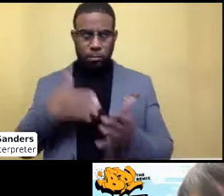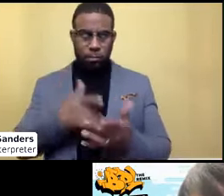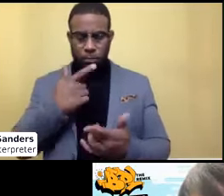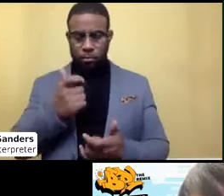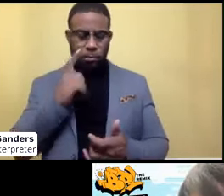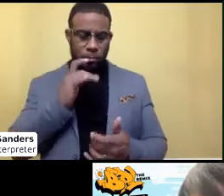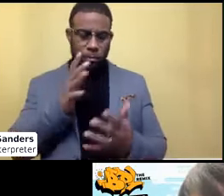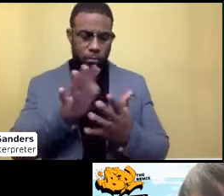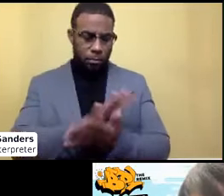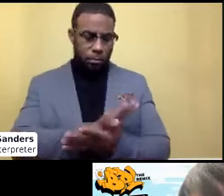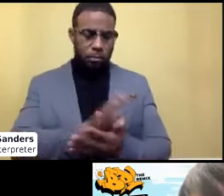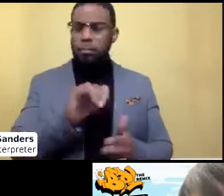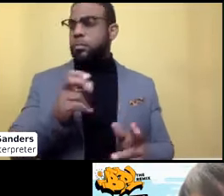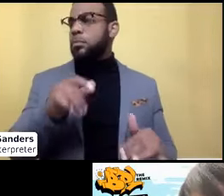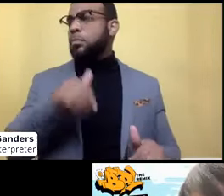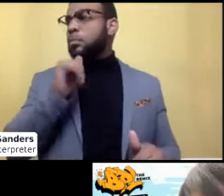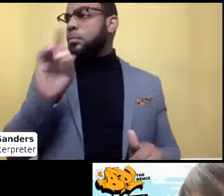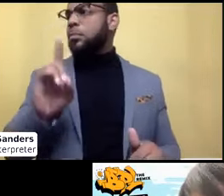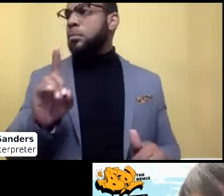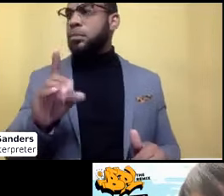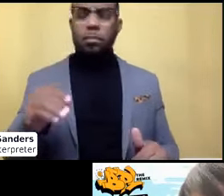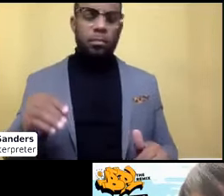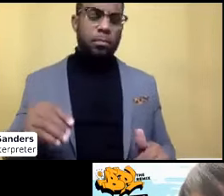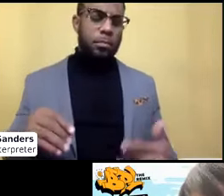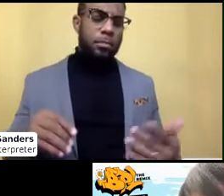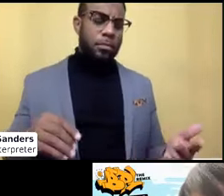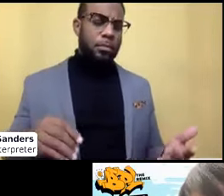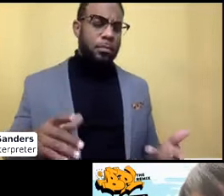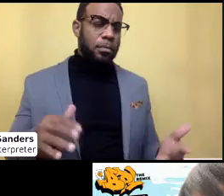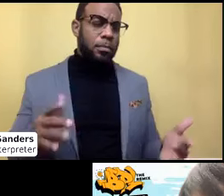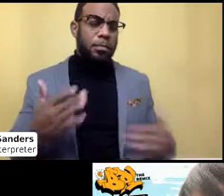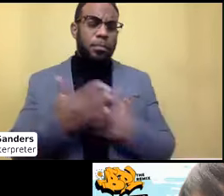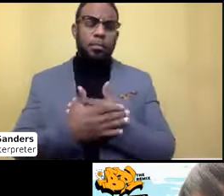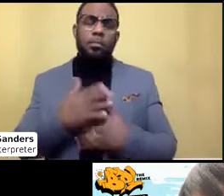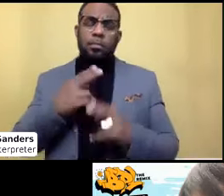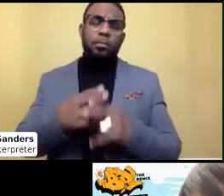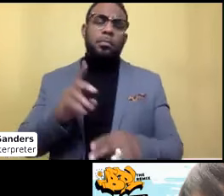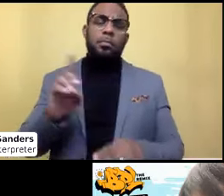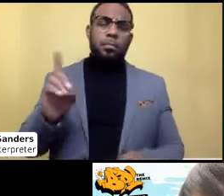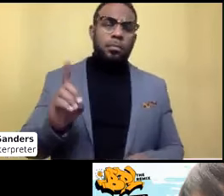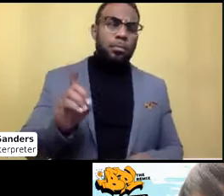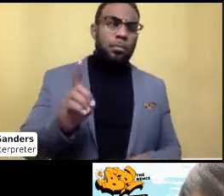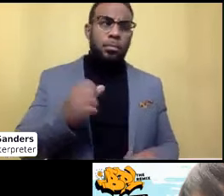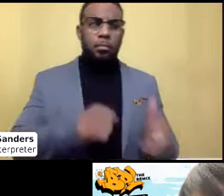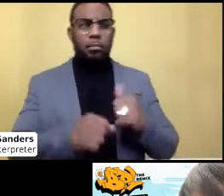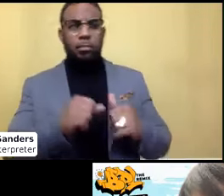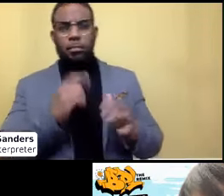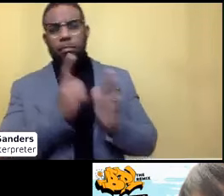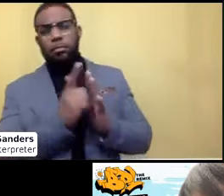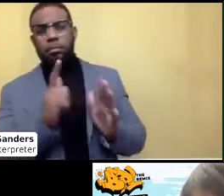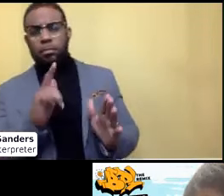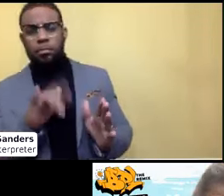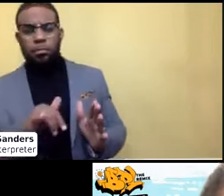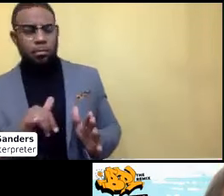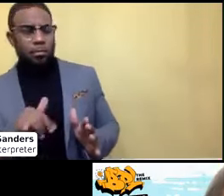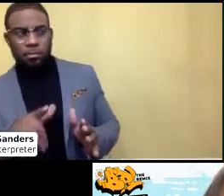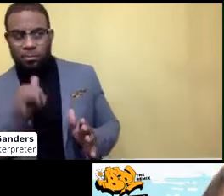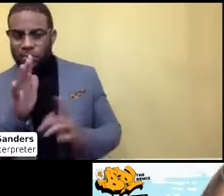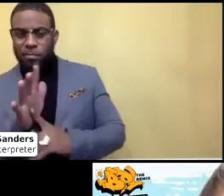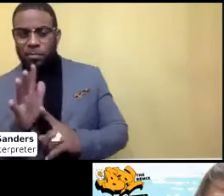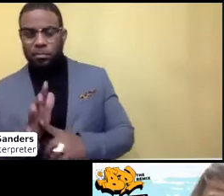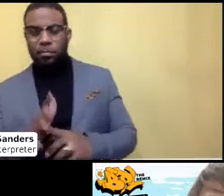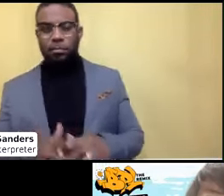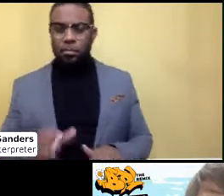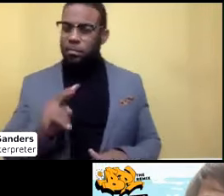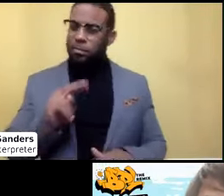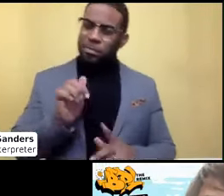they're going to malign and say, oh, that's undemocratic. And, the countries they're calling democratic and putting sanctions on Niger and whatnot, they're unpopular. These